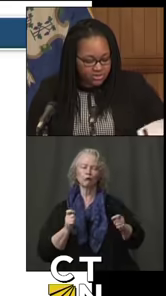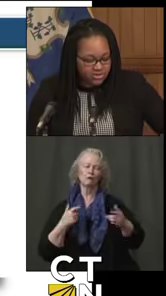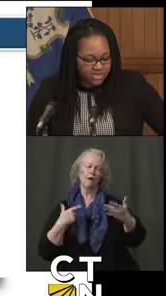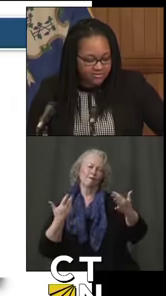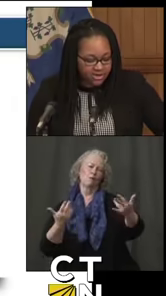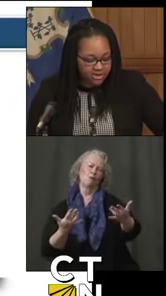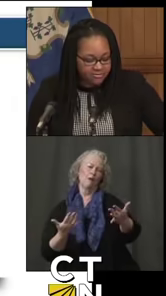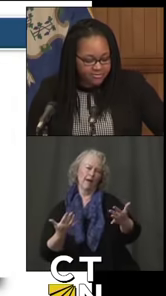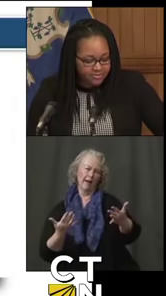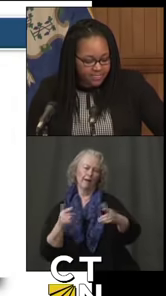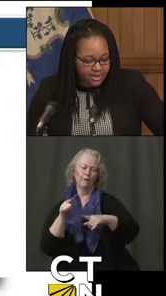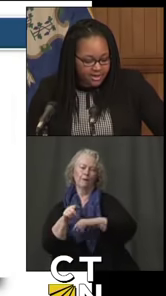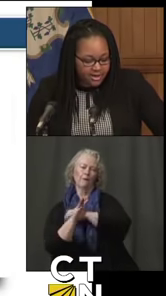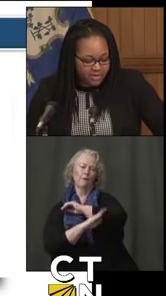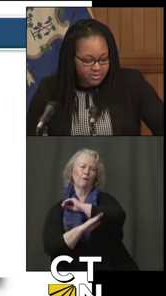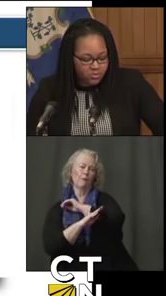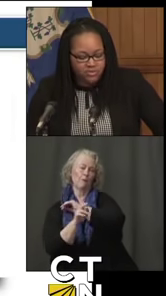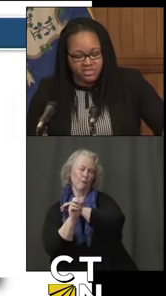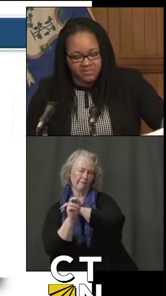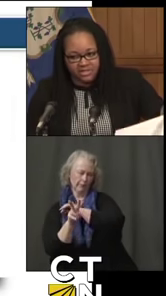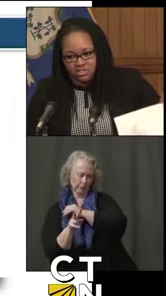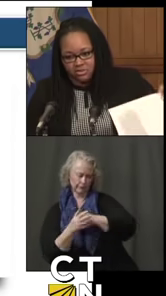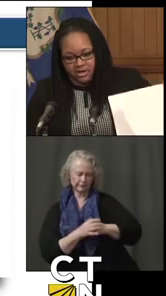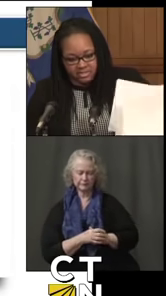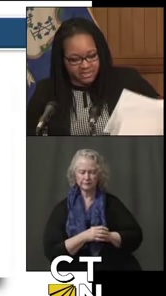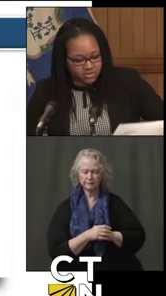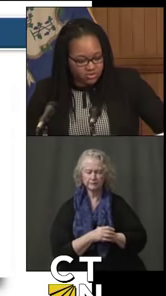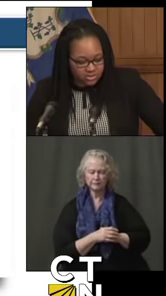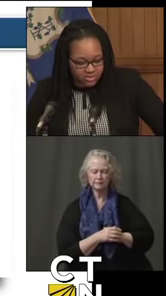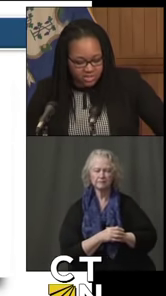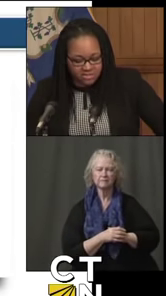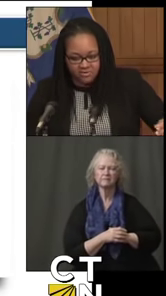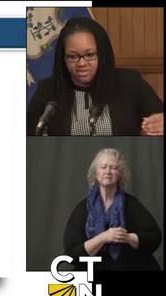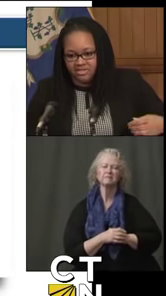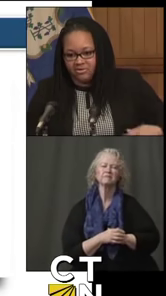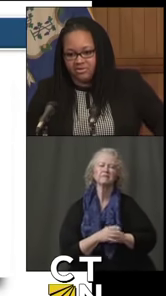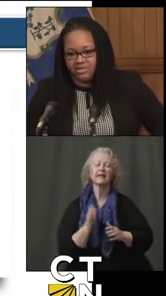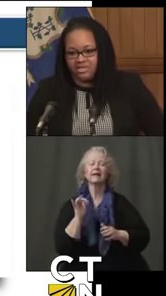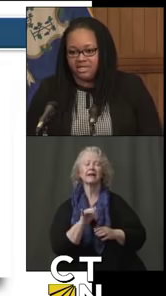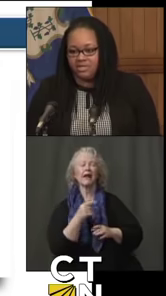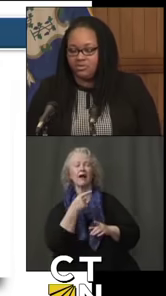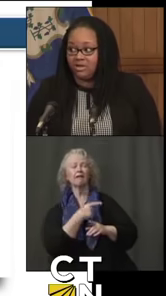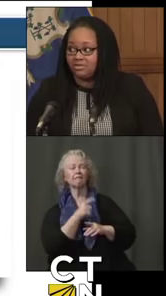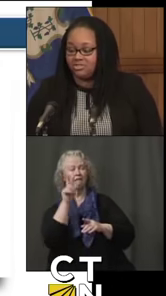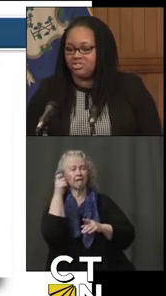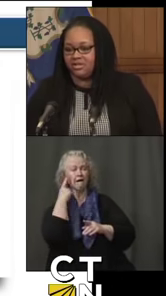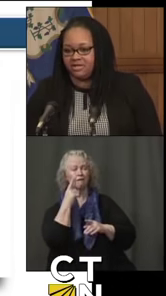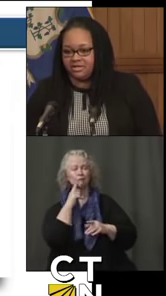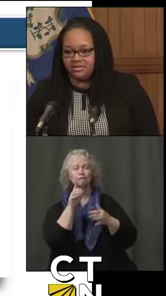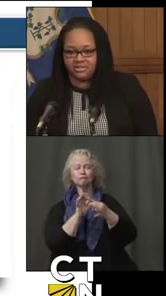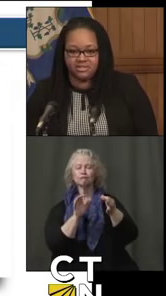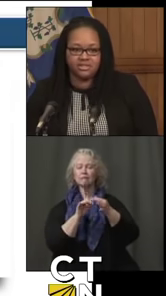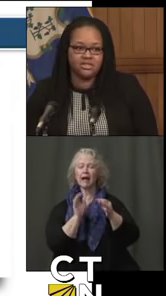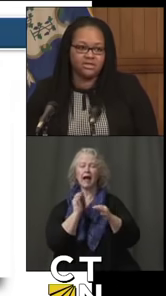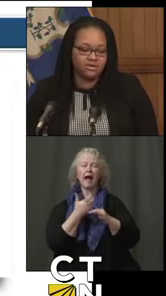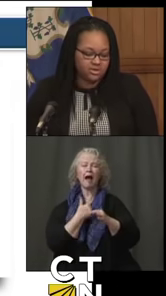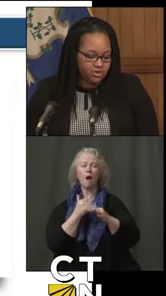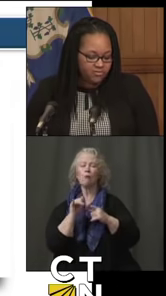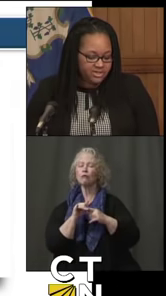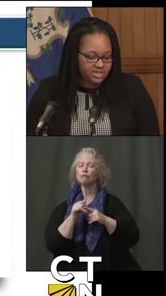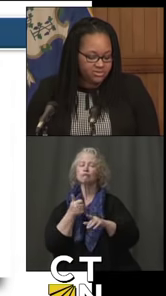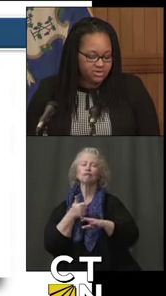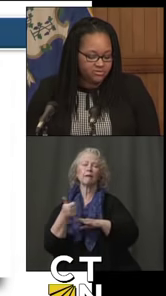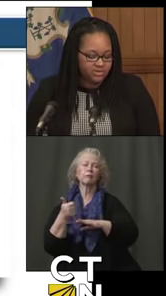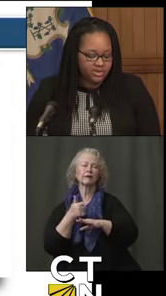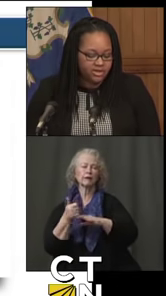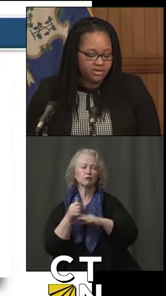continues to evolve. With respect to our special transportation fund, as the governor indicated, we also started the